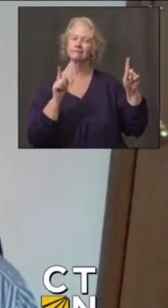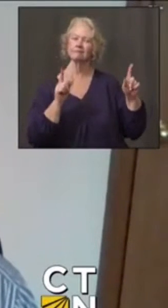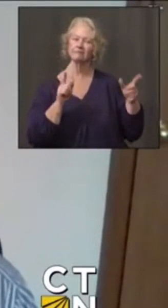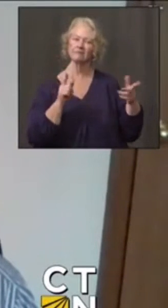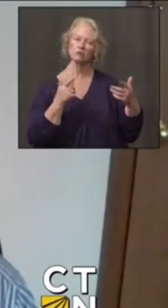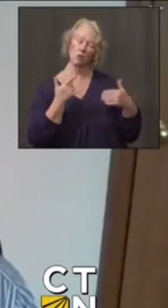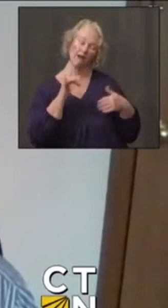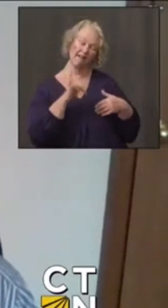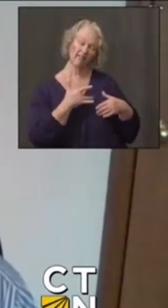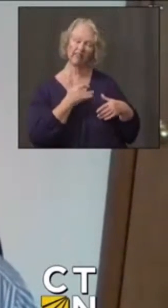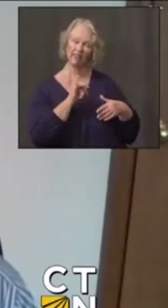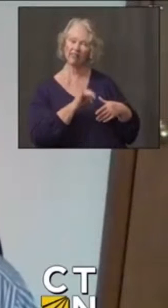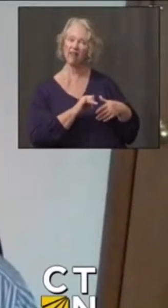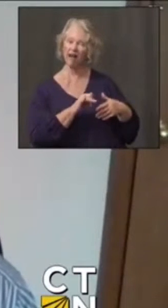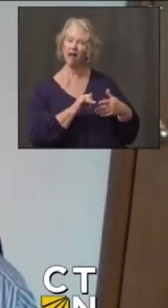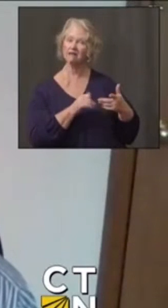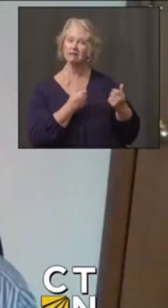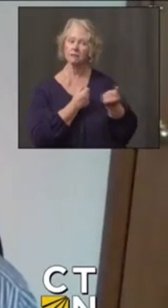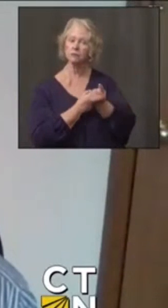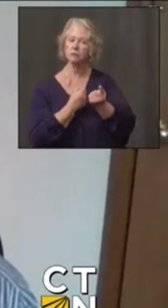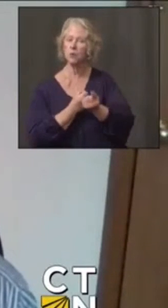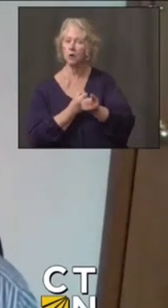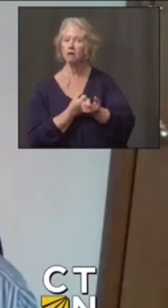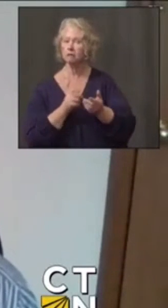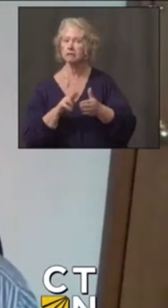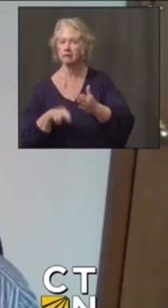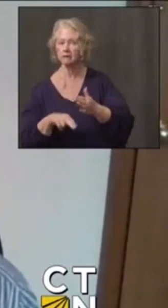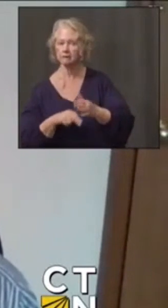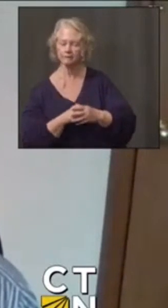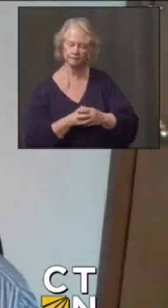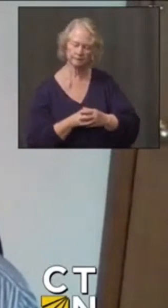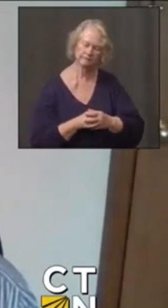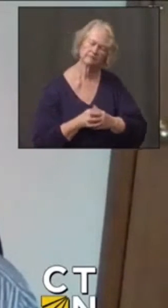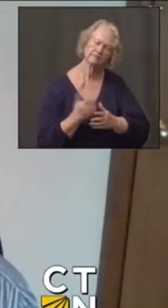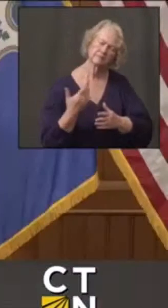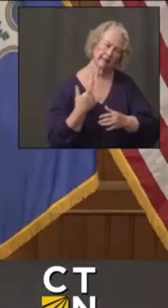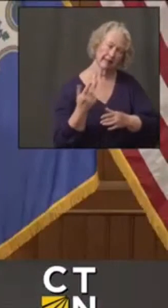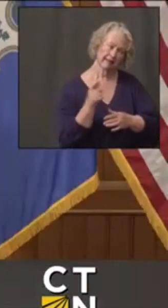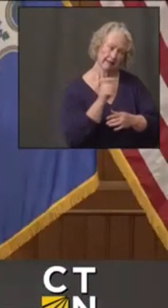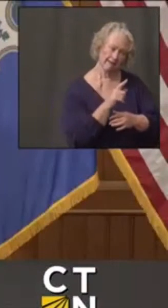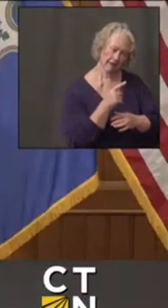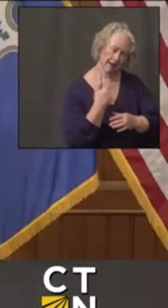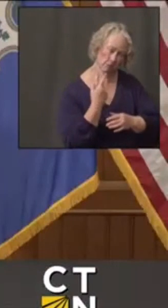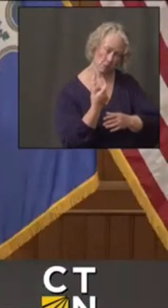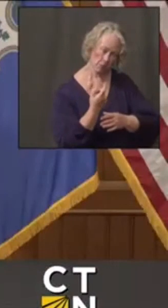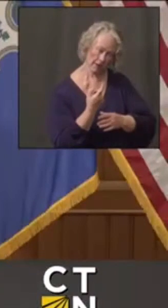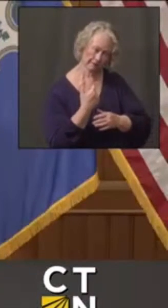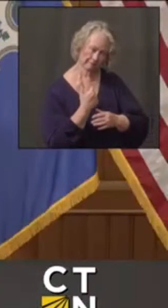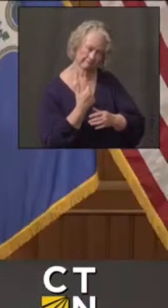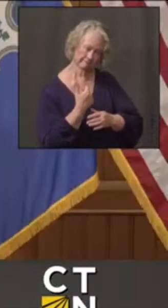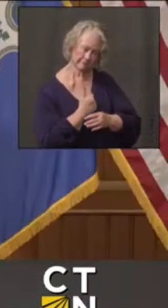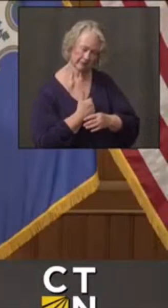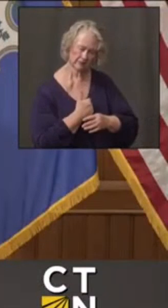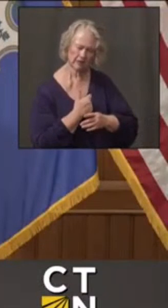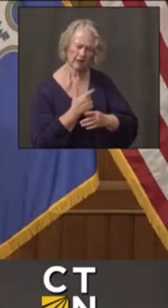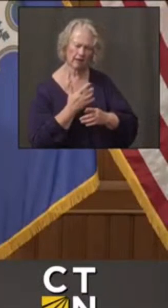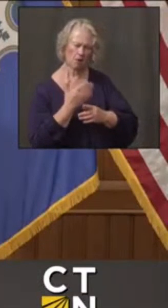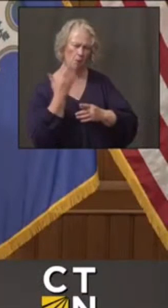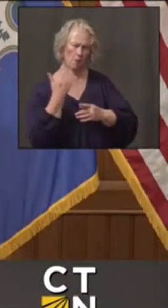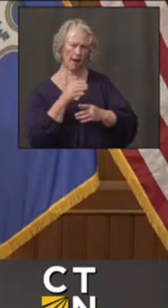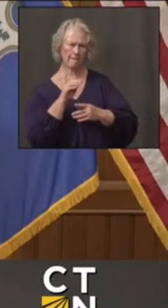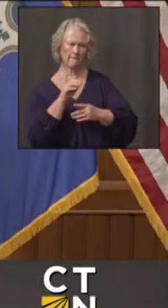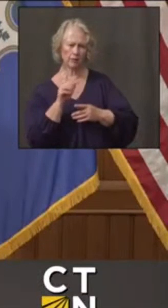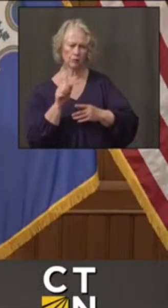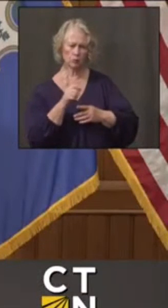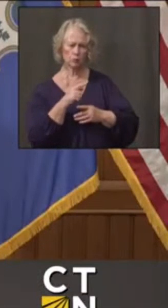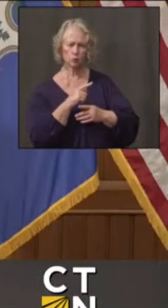following, and we'll see where it leads. And final one from me now, Governor, I apologize. Why are Massachusetts athletes who